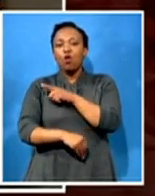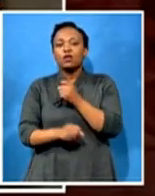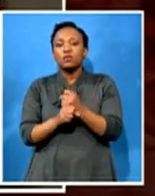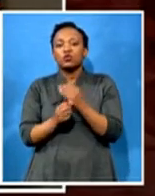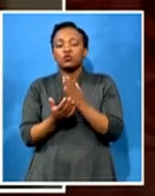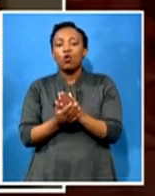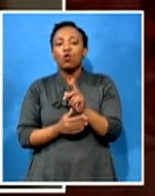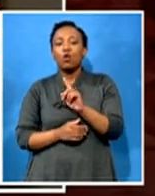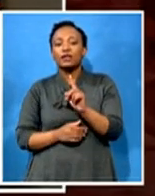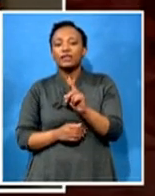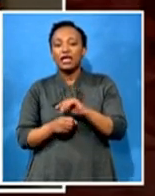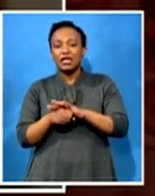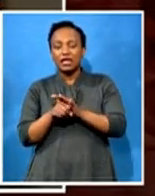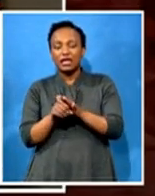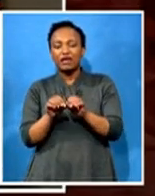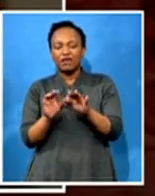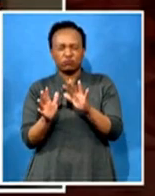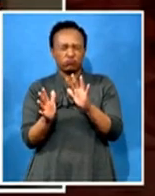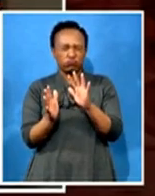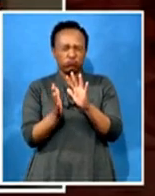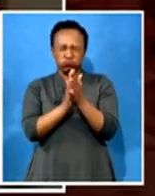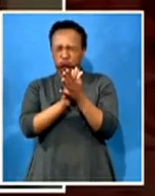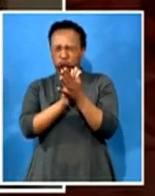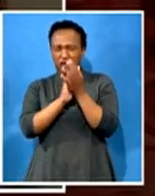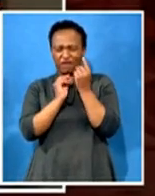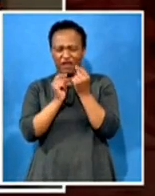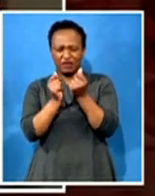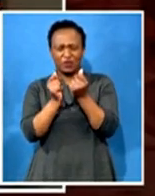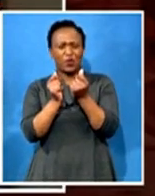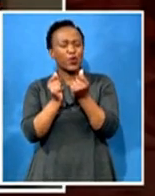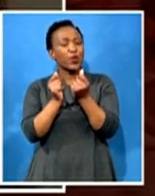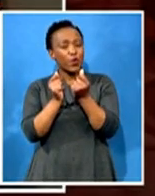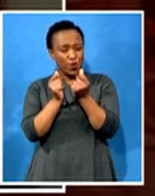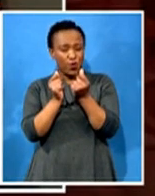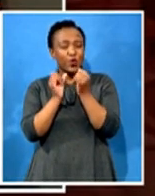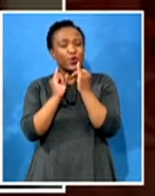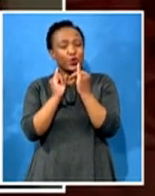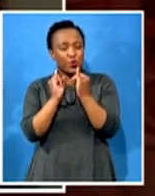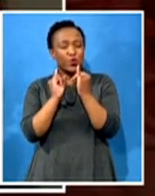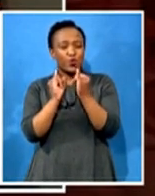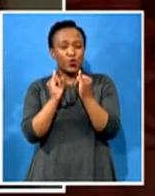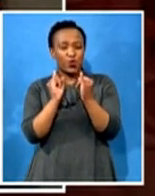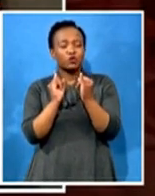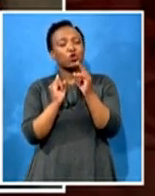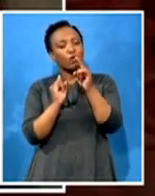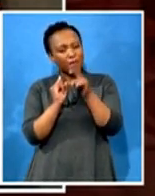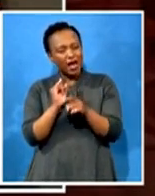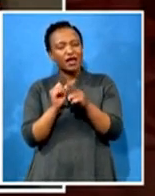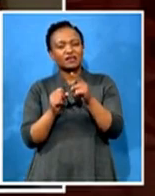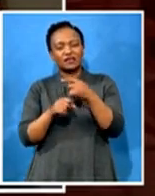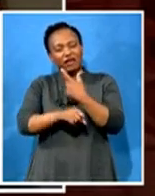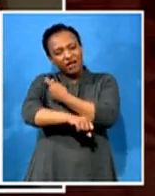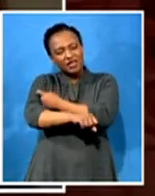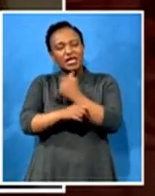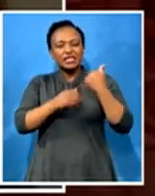It's fast and swift to move. So yes, it needs to be safe and effective, but my view is that we then need to